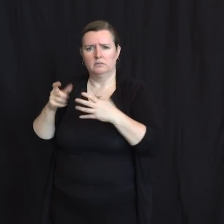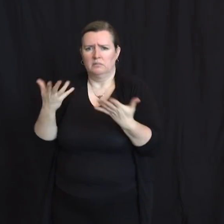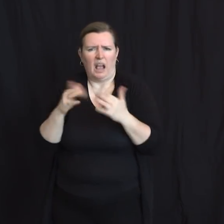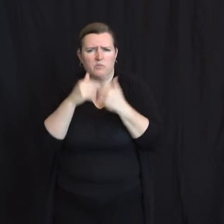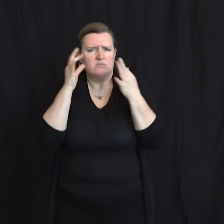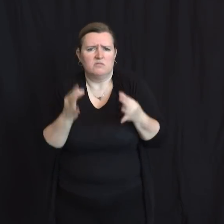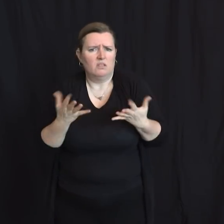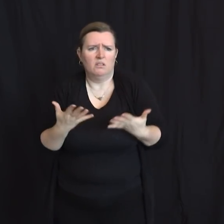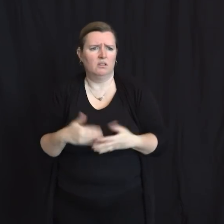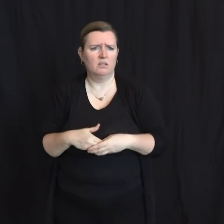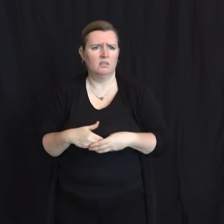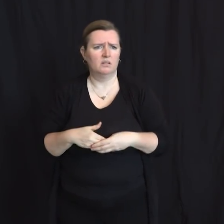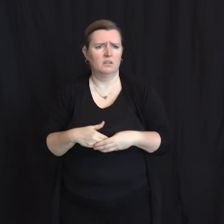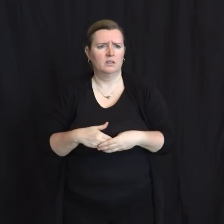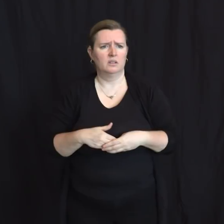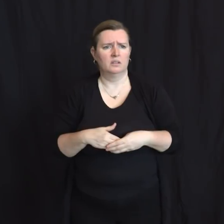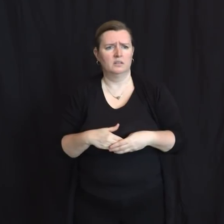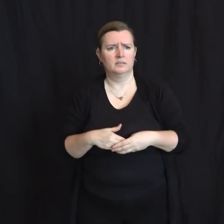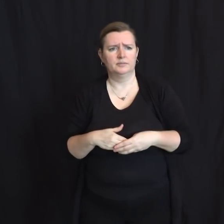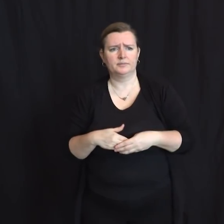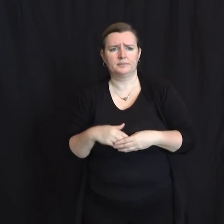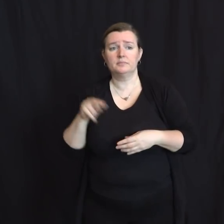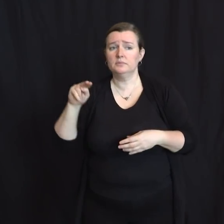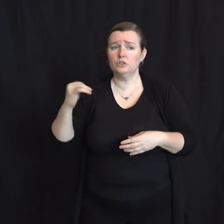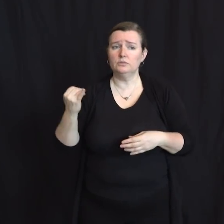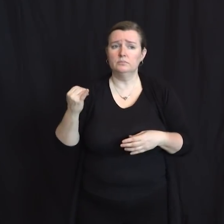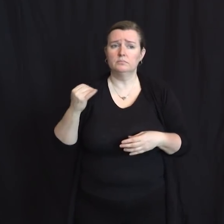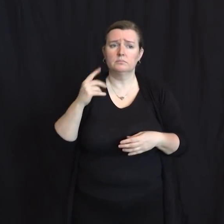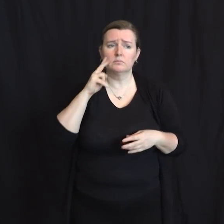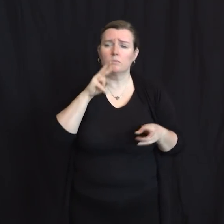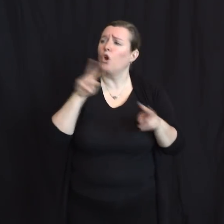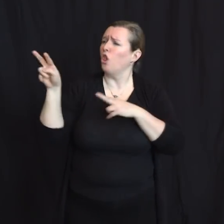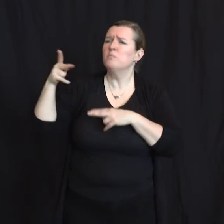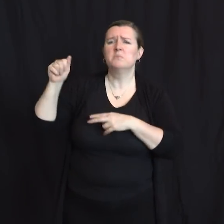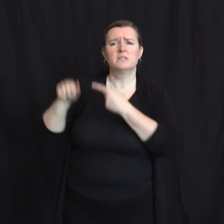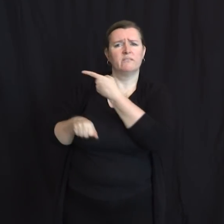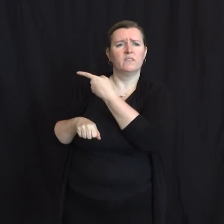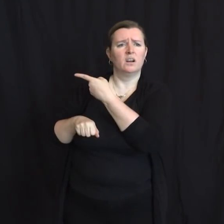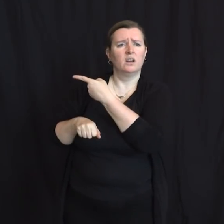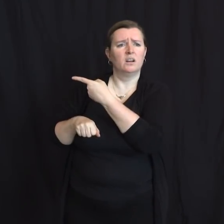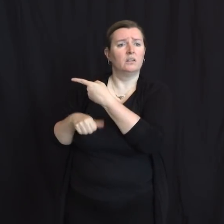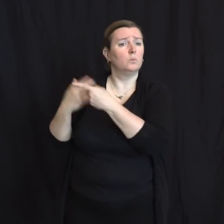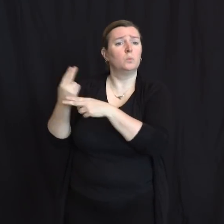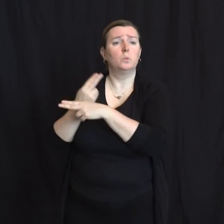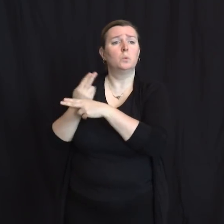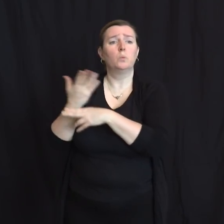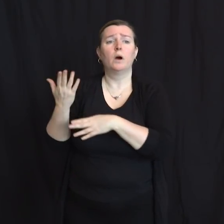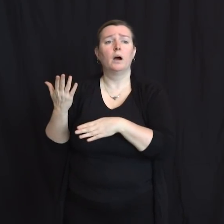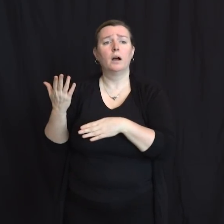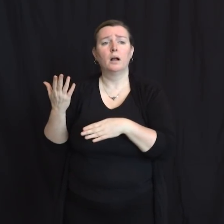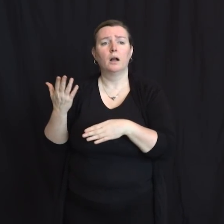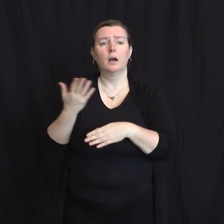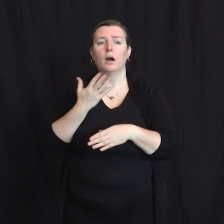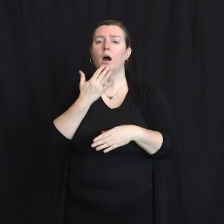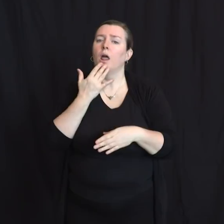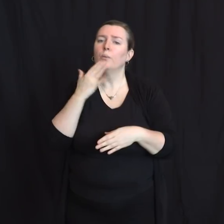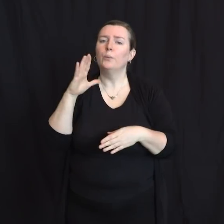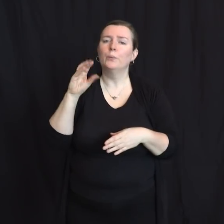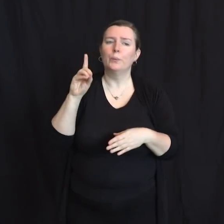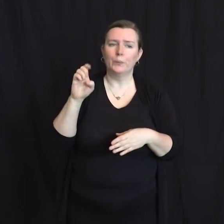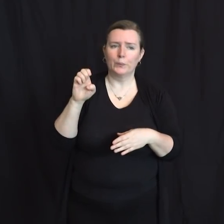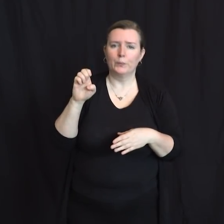a reopening plan in phases with the colors red, yellow, and green. Can you speak